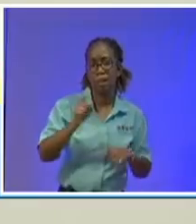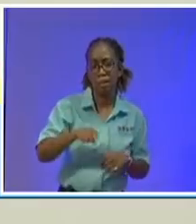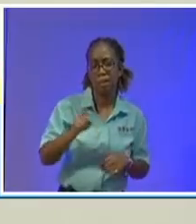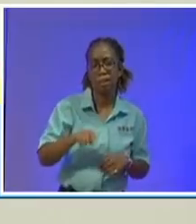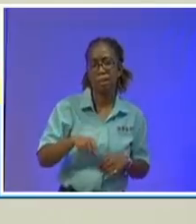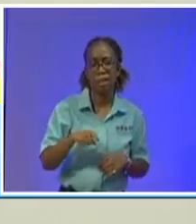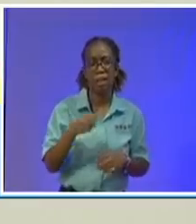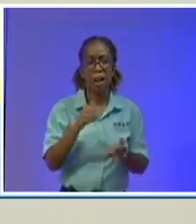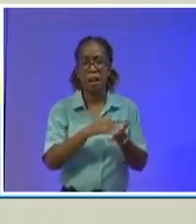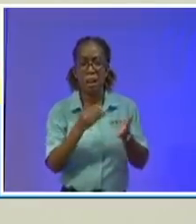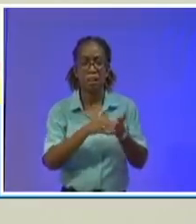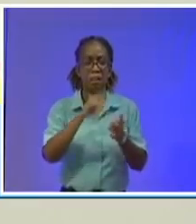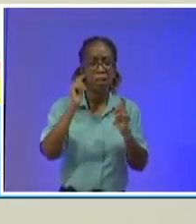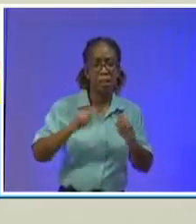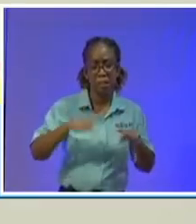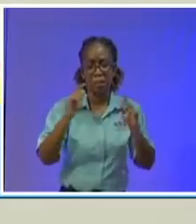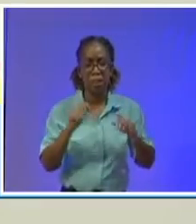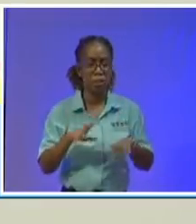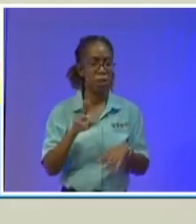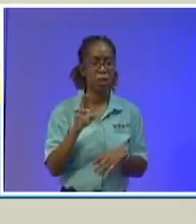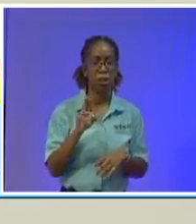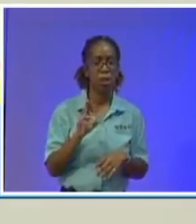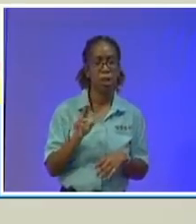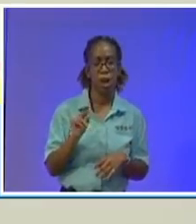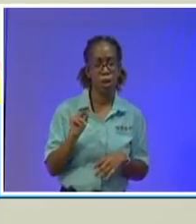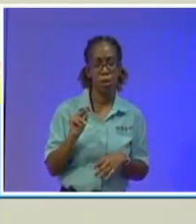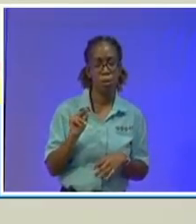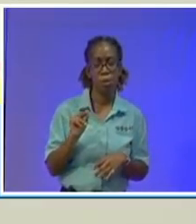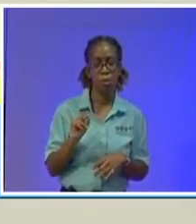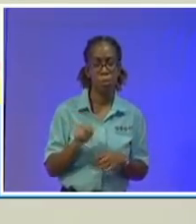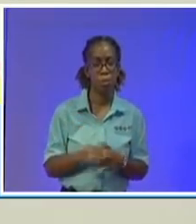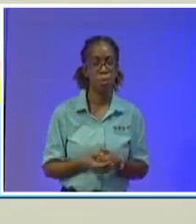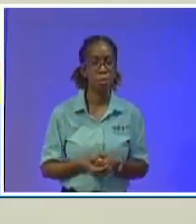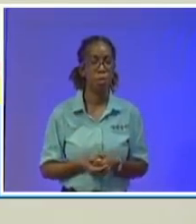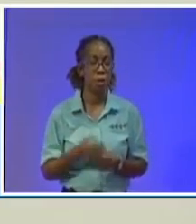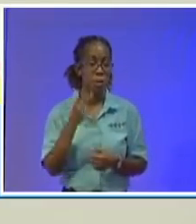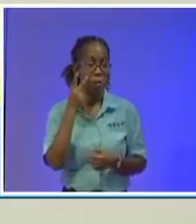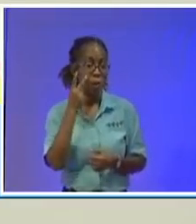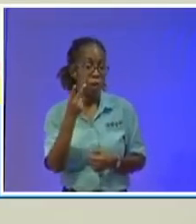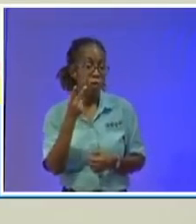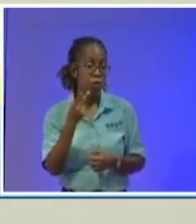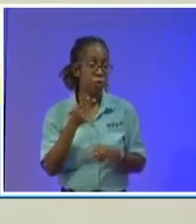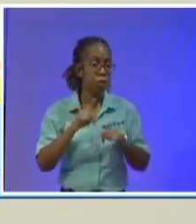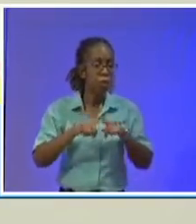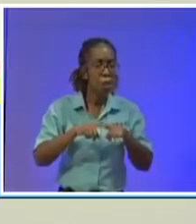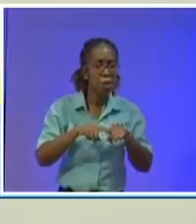our current protocol. We're going based on the trend of their symptoms.